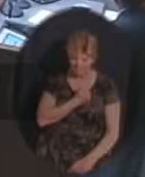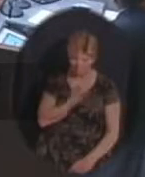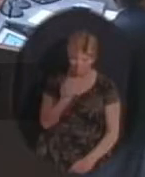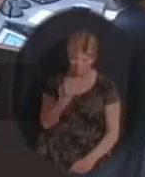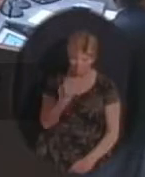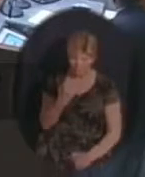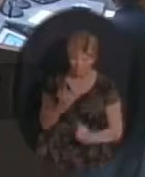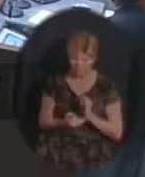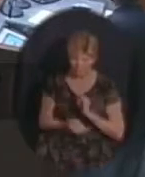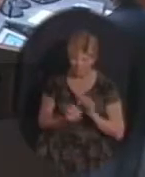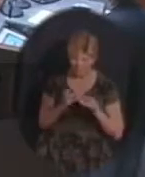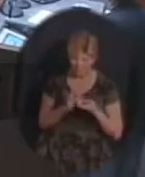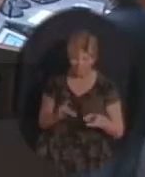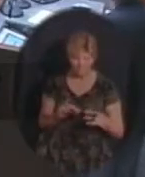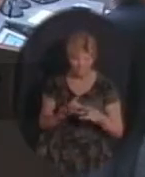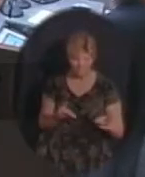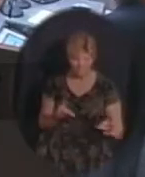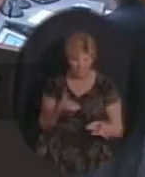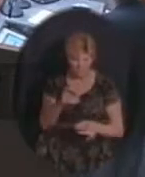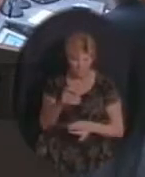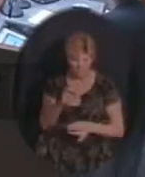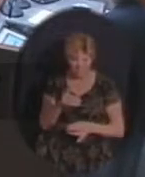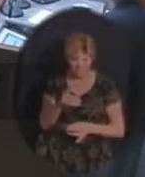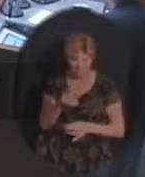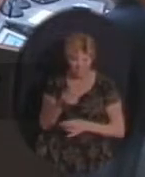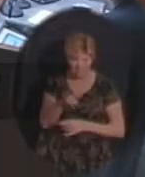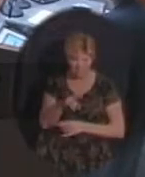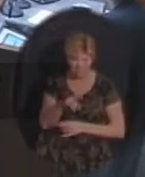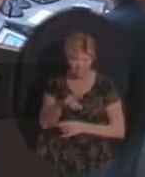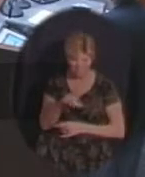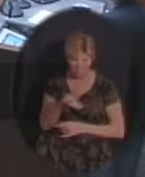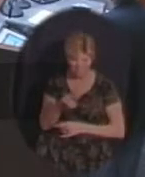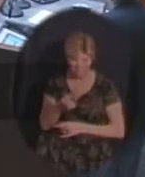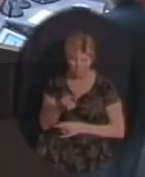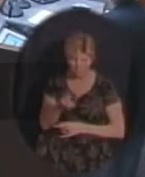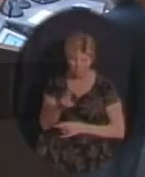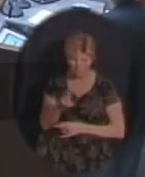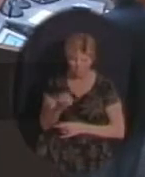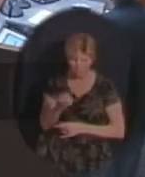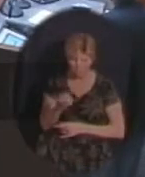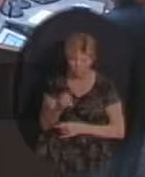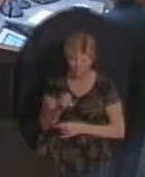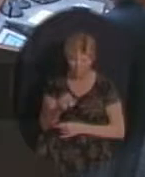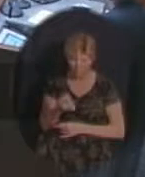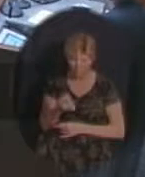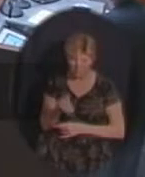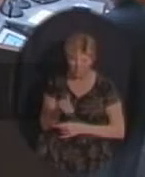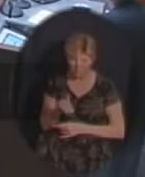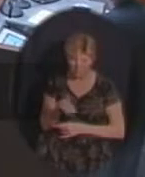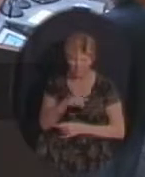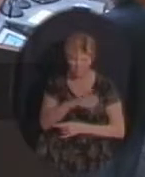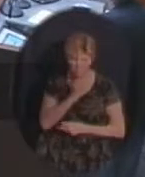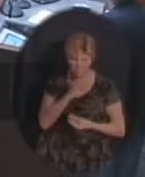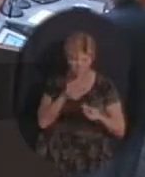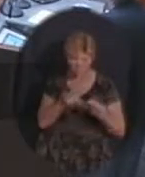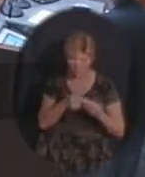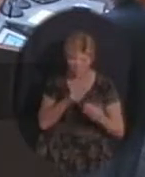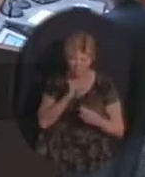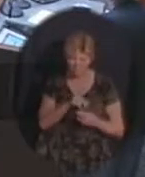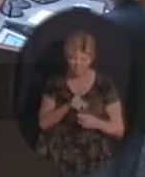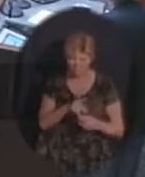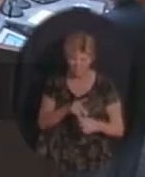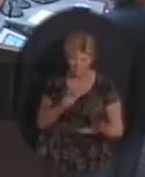You said something earlier, Mr. Charlesworth, about the volatility of the environment that we're in at this point in time. I recall,